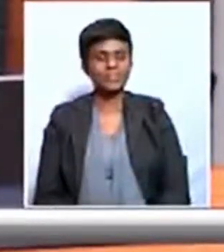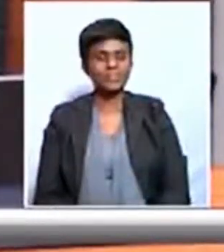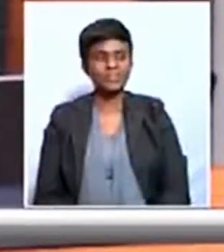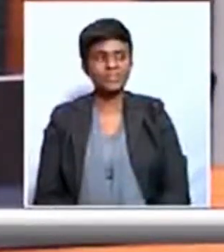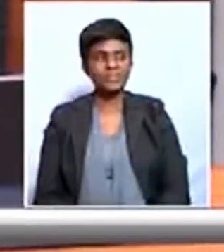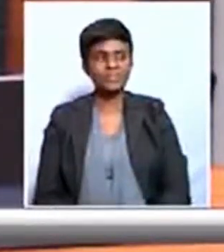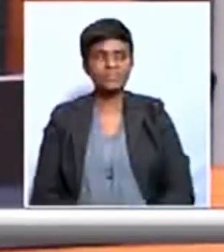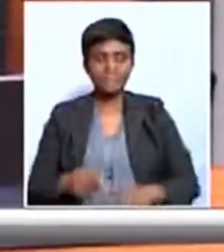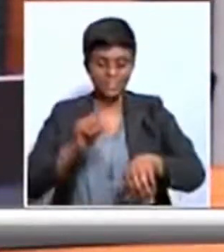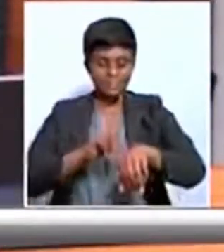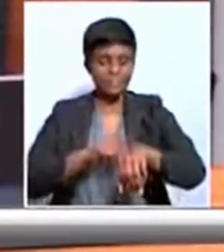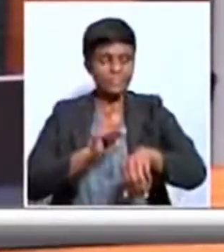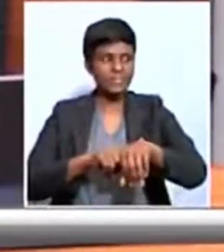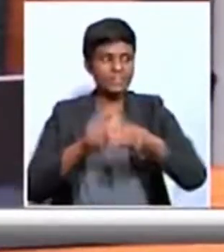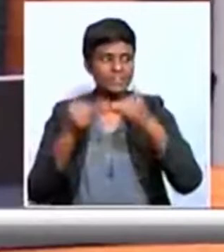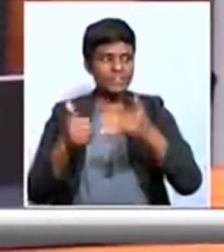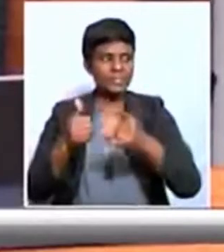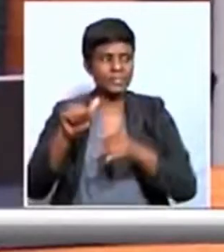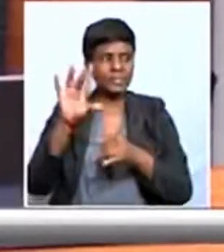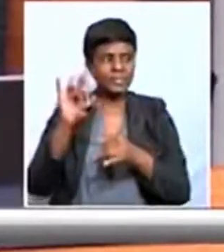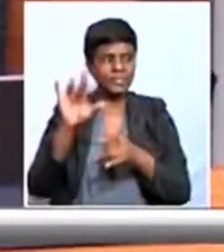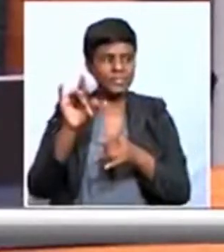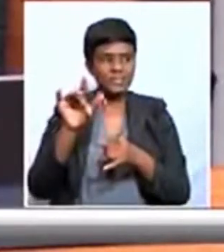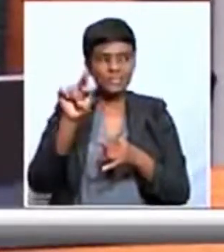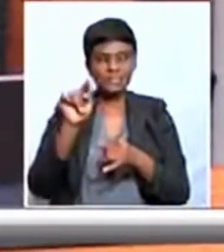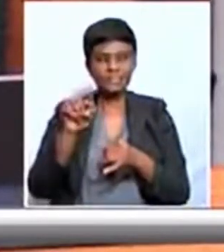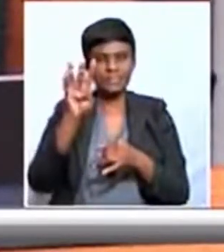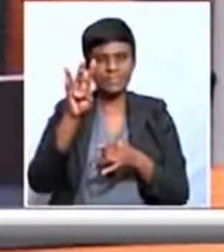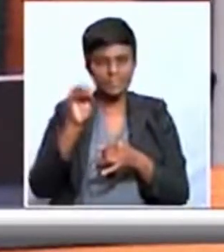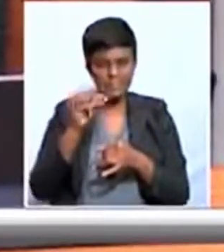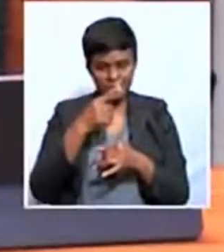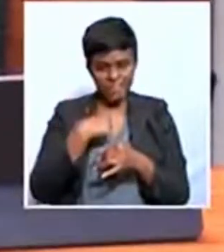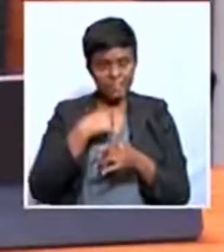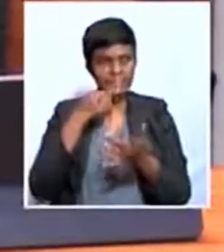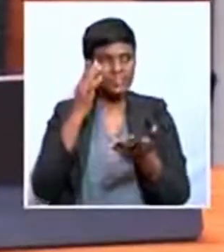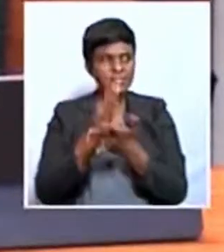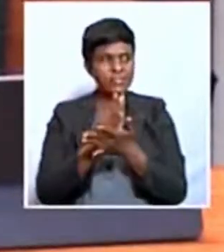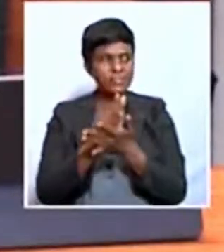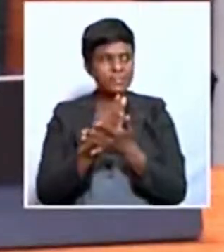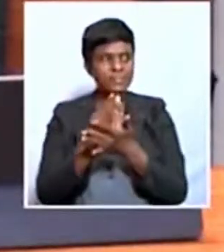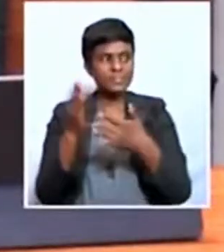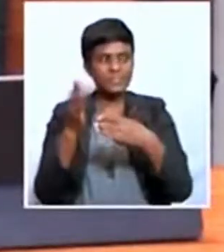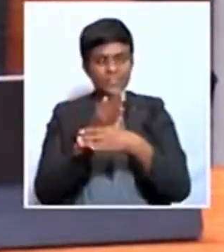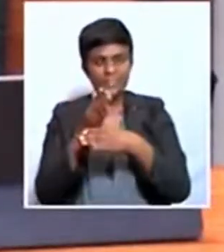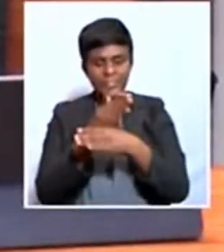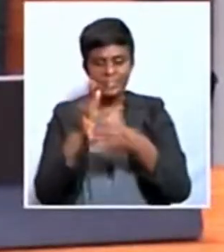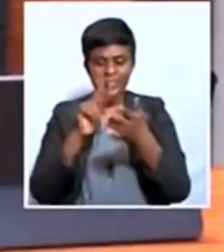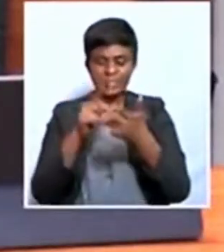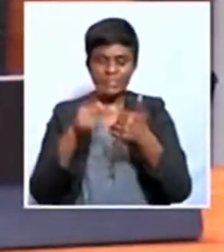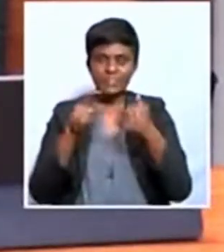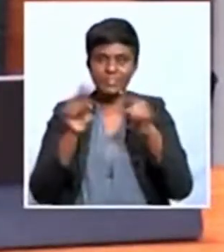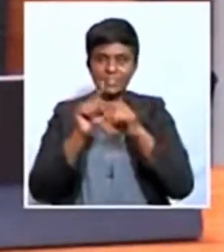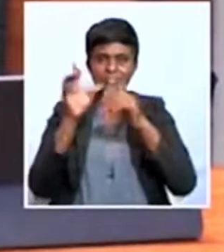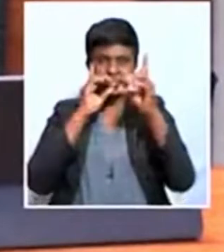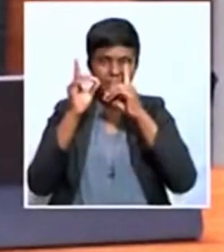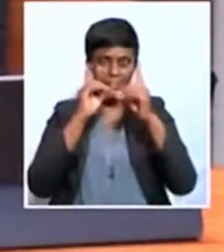As the time is 1840 hours, I interrupt the proceedings and debate stands